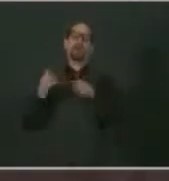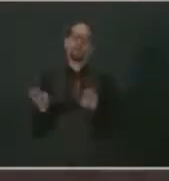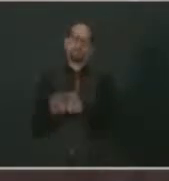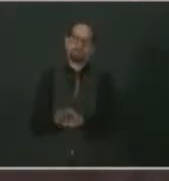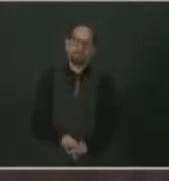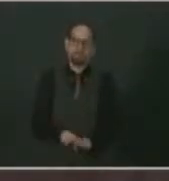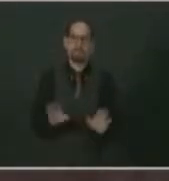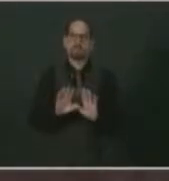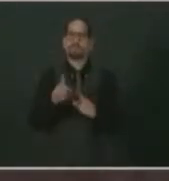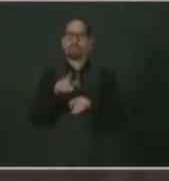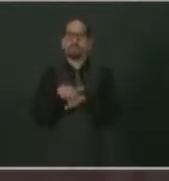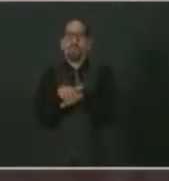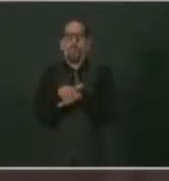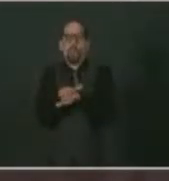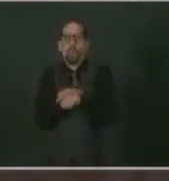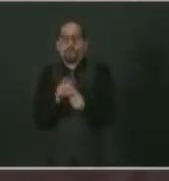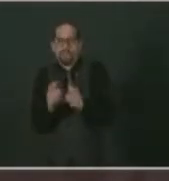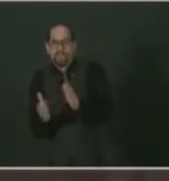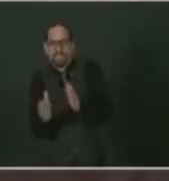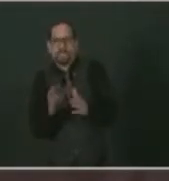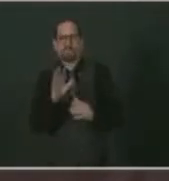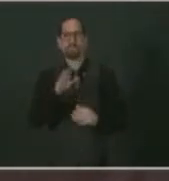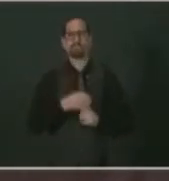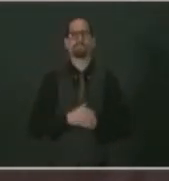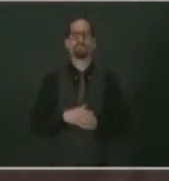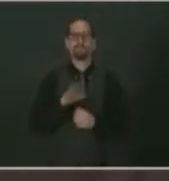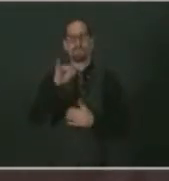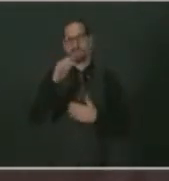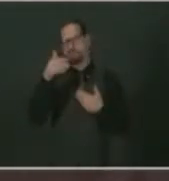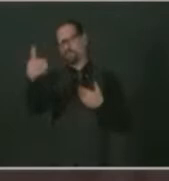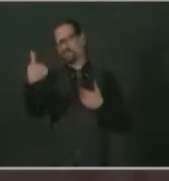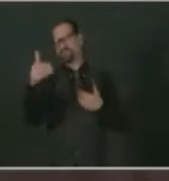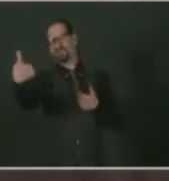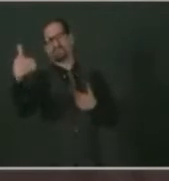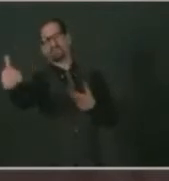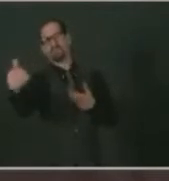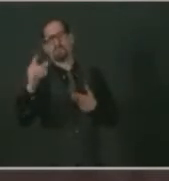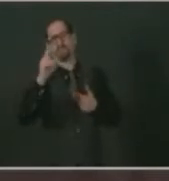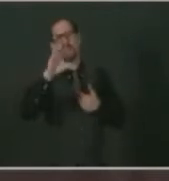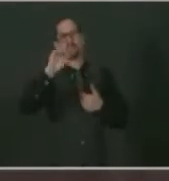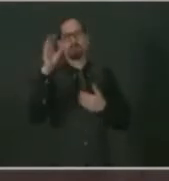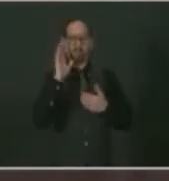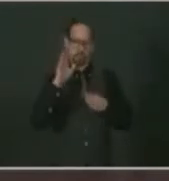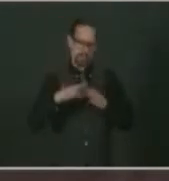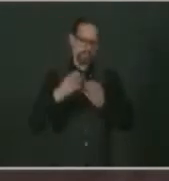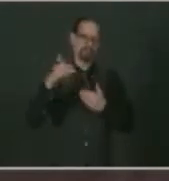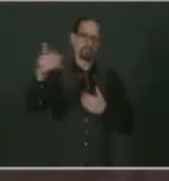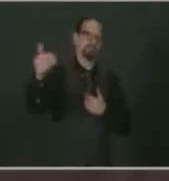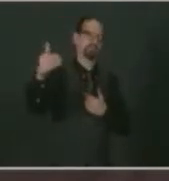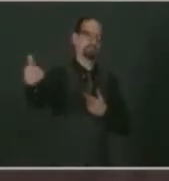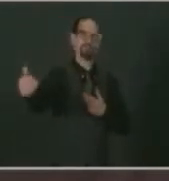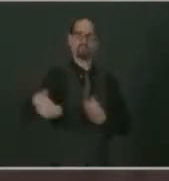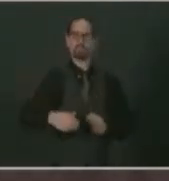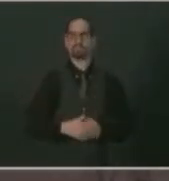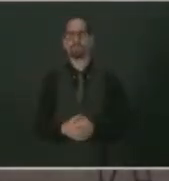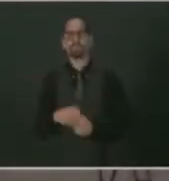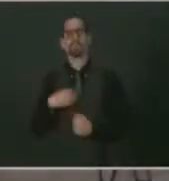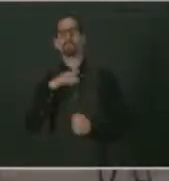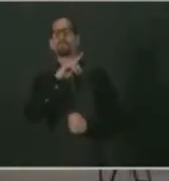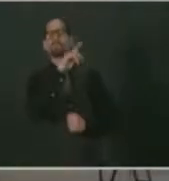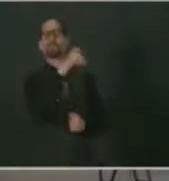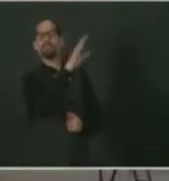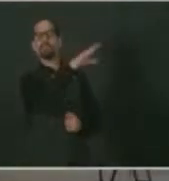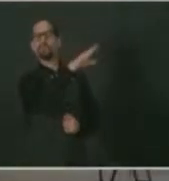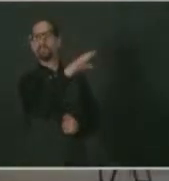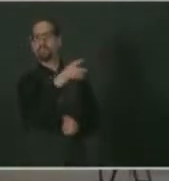be at 100% capacity, and we're monitoring very closely to see when that can be. Is there a specific variant that you're looking at? I